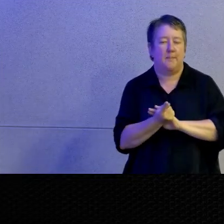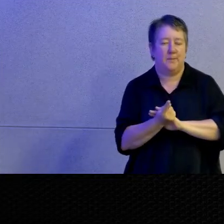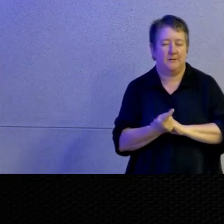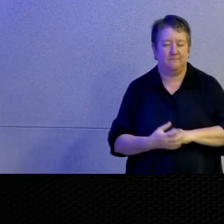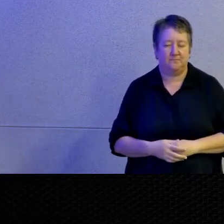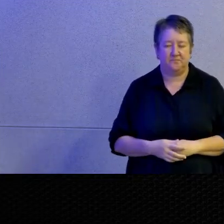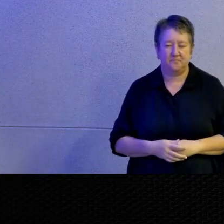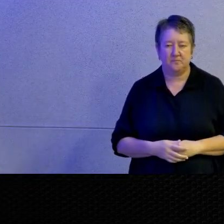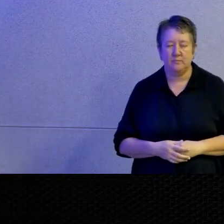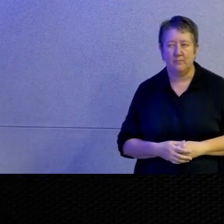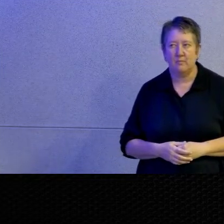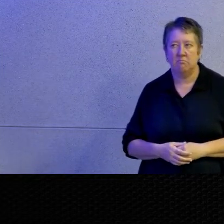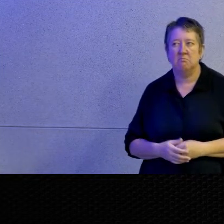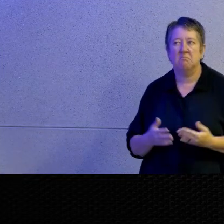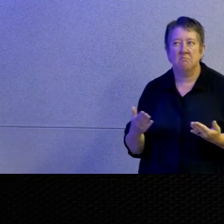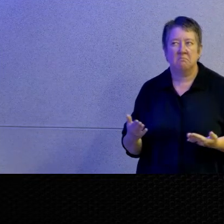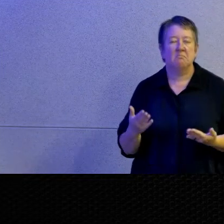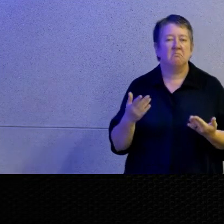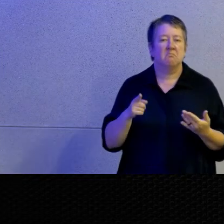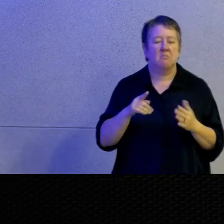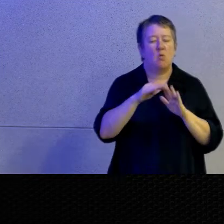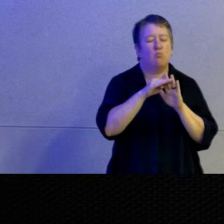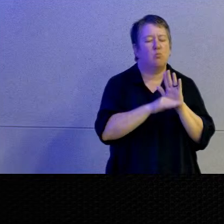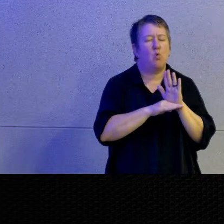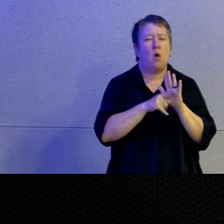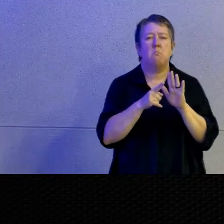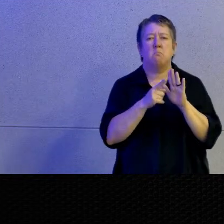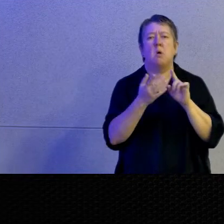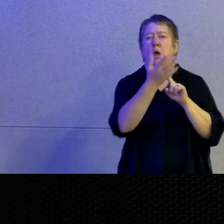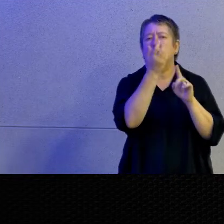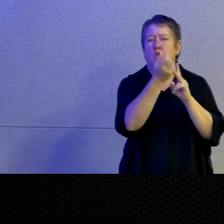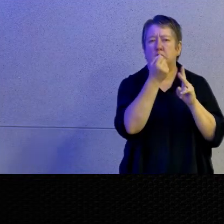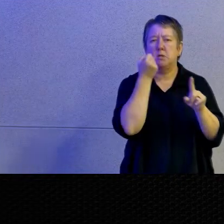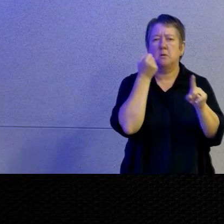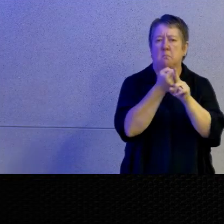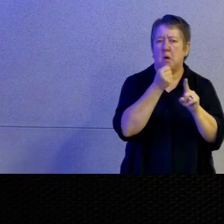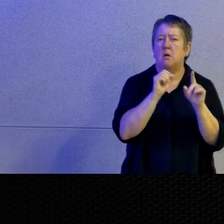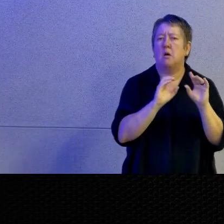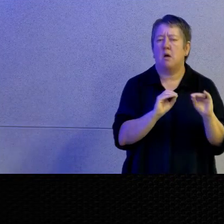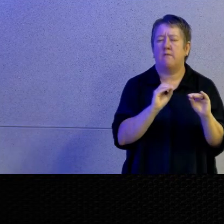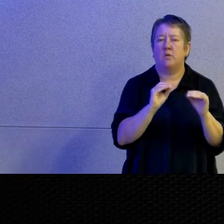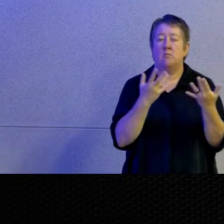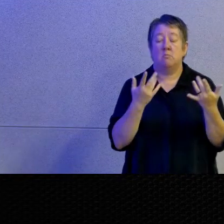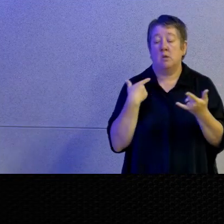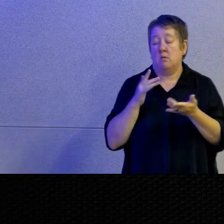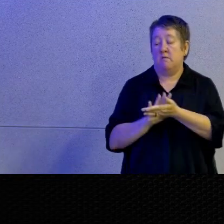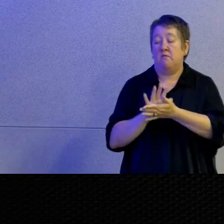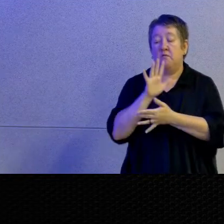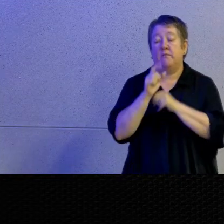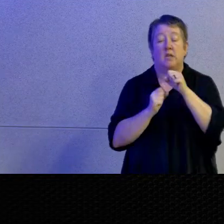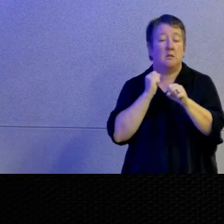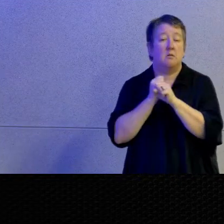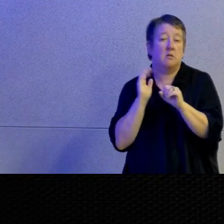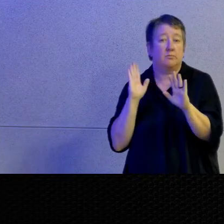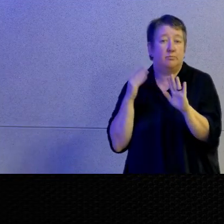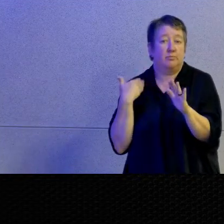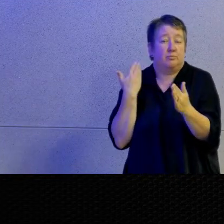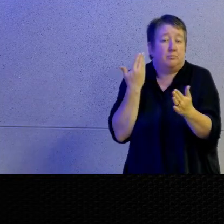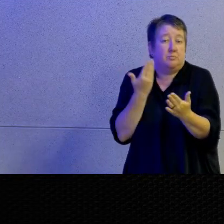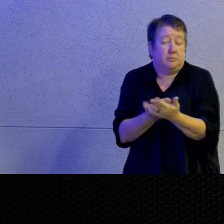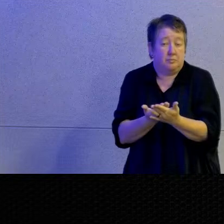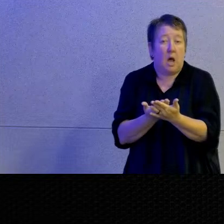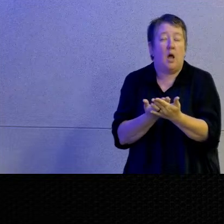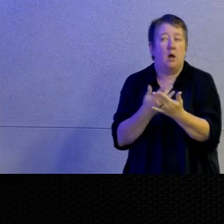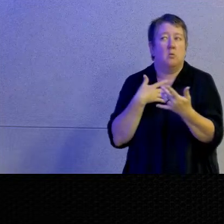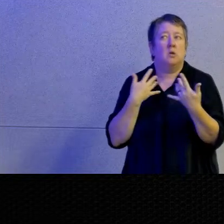some achievements and impact of the program. Yeah. Over the past 15 years, we have been